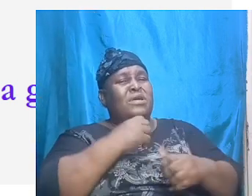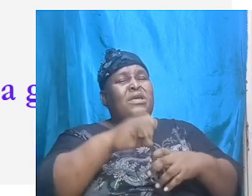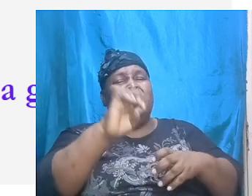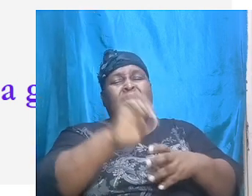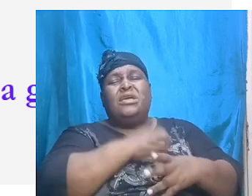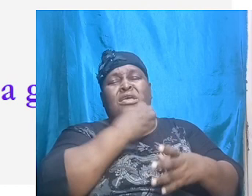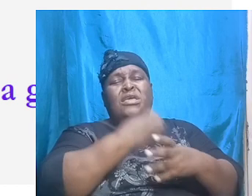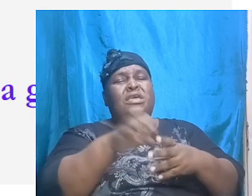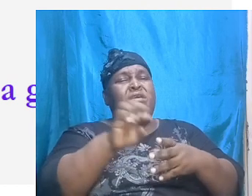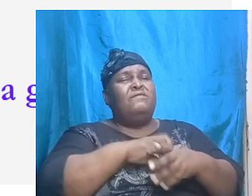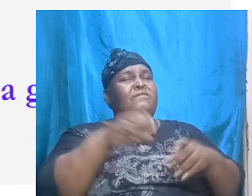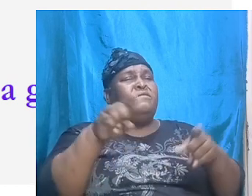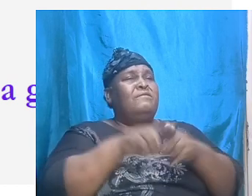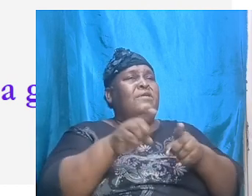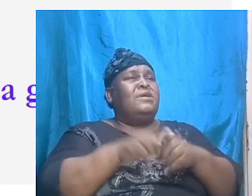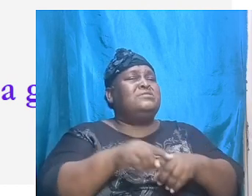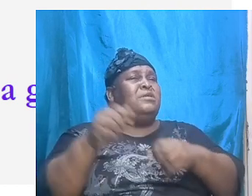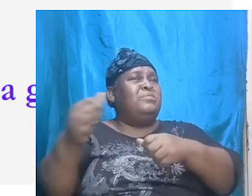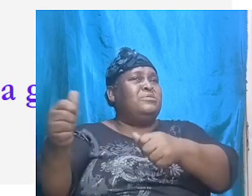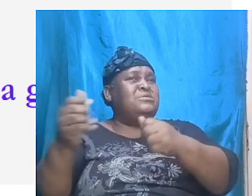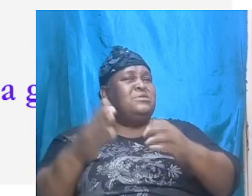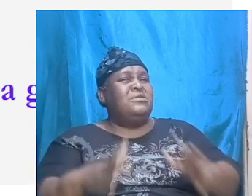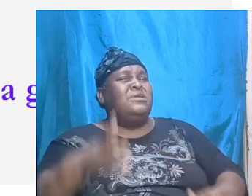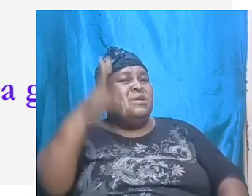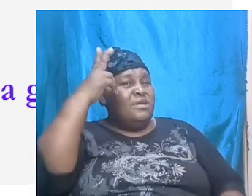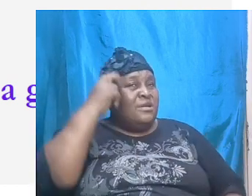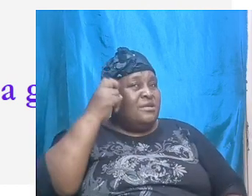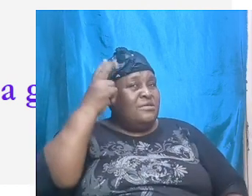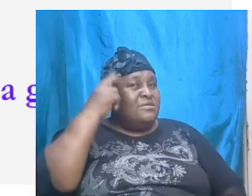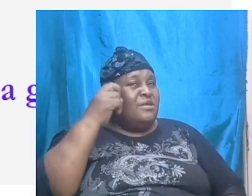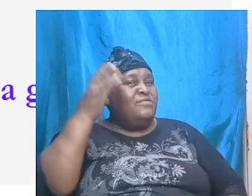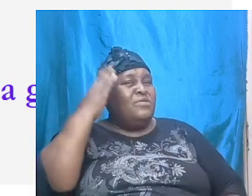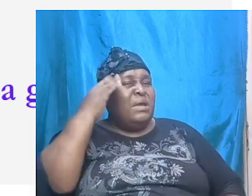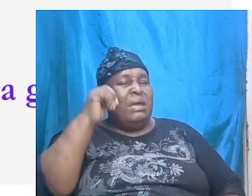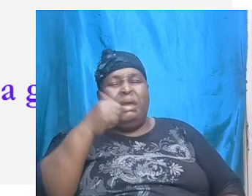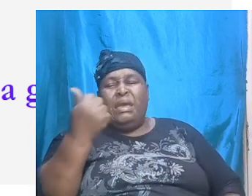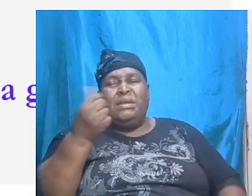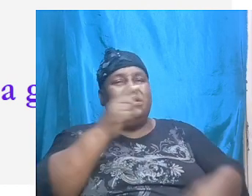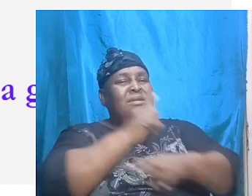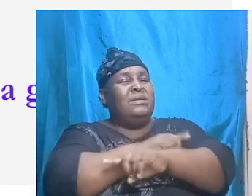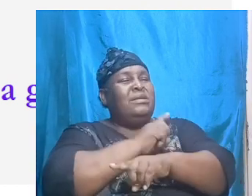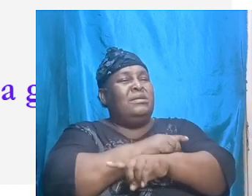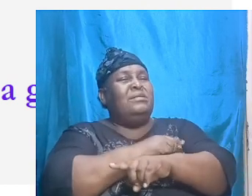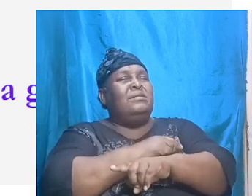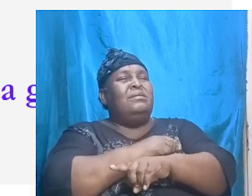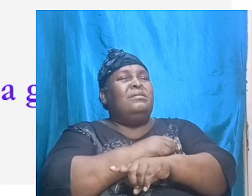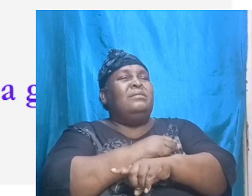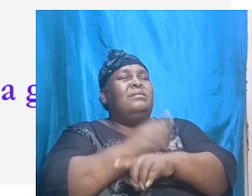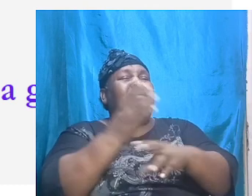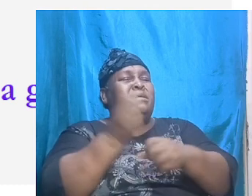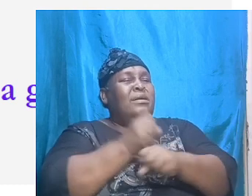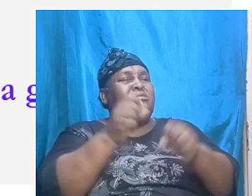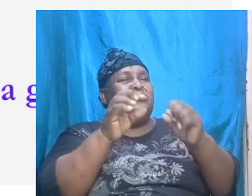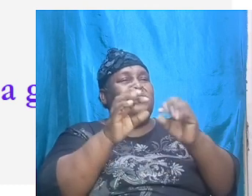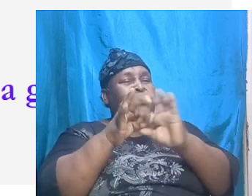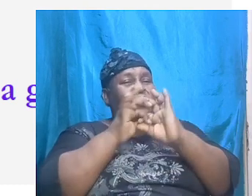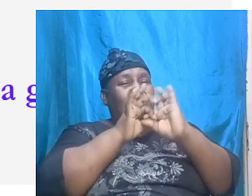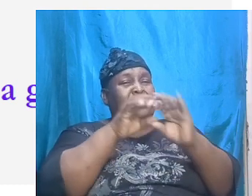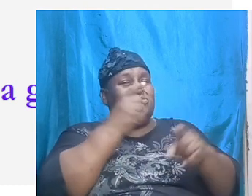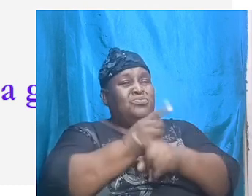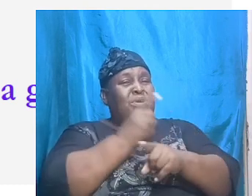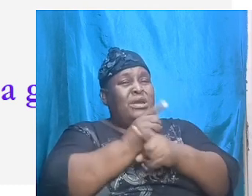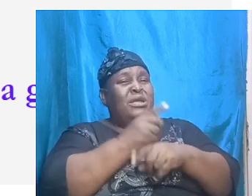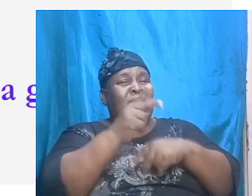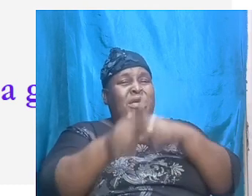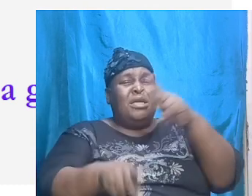to be united. You know why? Because the devil knows that any day, name day, we get this unity right. Any day, name day,